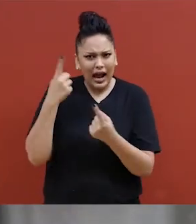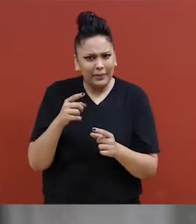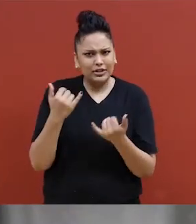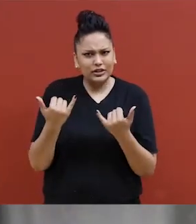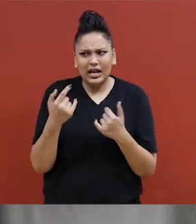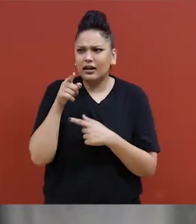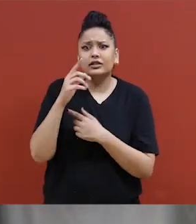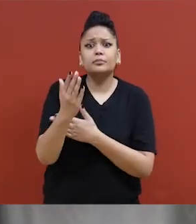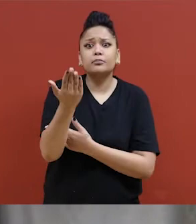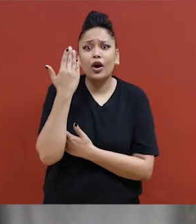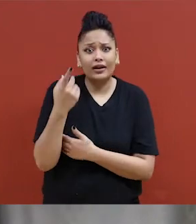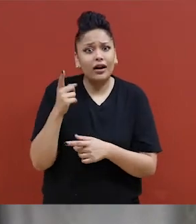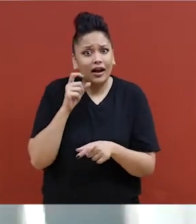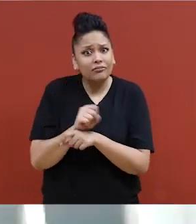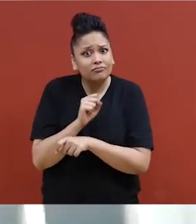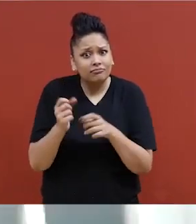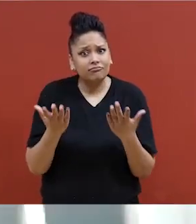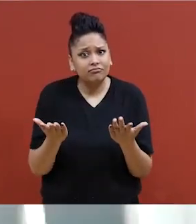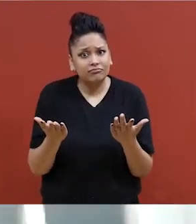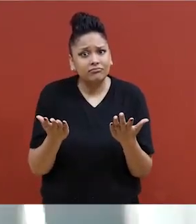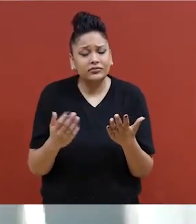actually. Yeah.